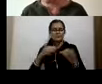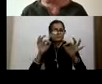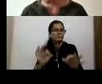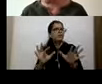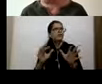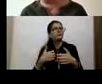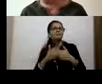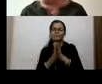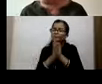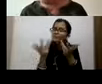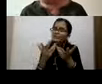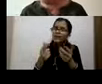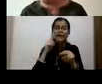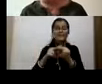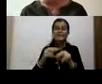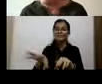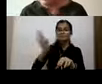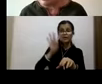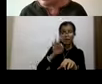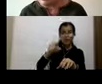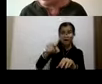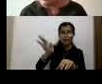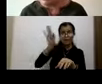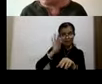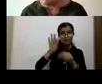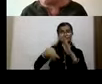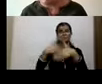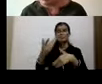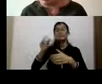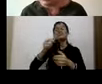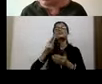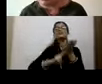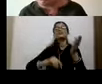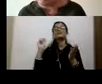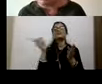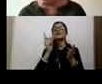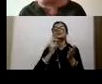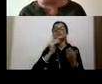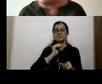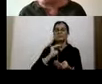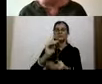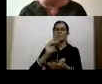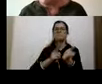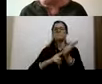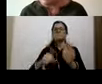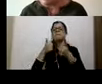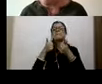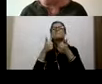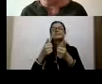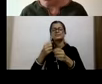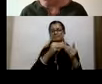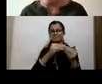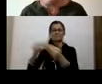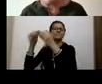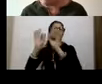first, when I hired him. He got a national award in the second year that he started working with us. He got the sanctuary award for best nature guide. And he